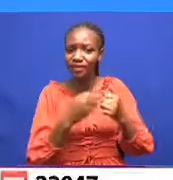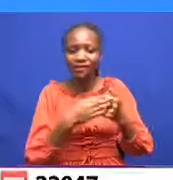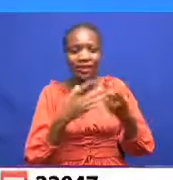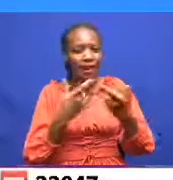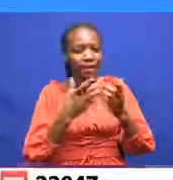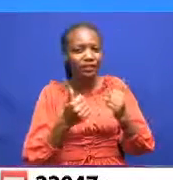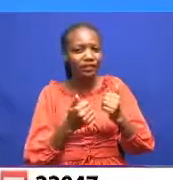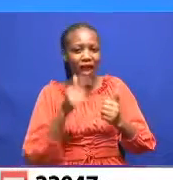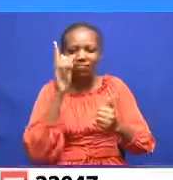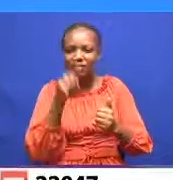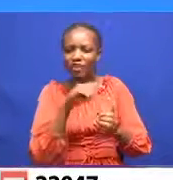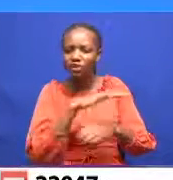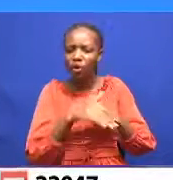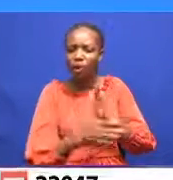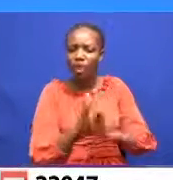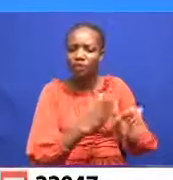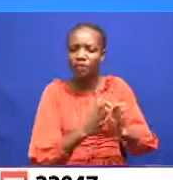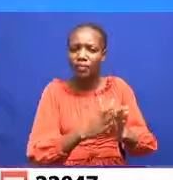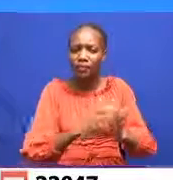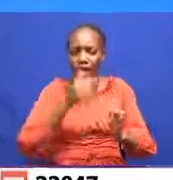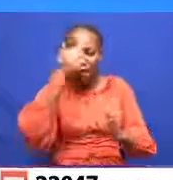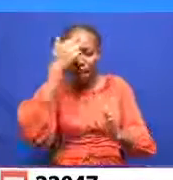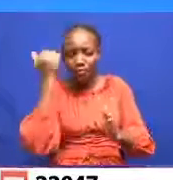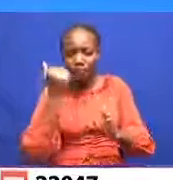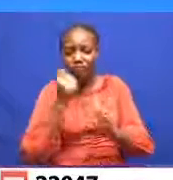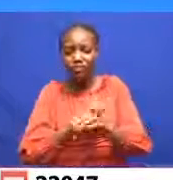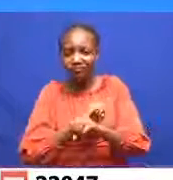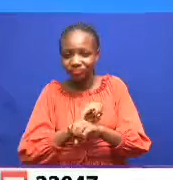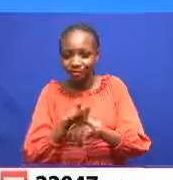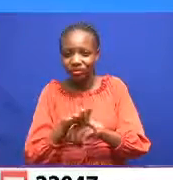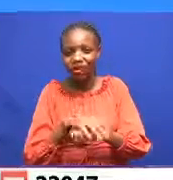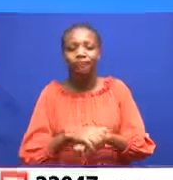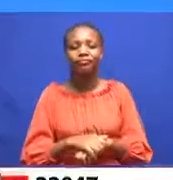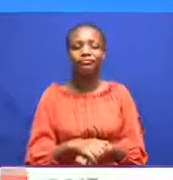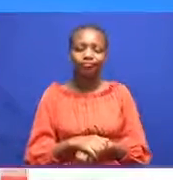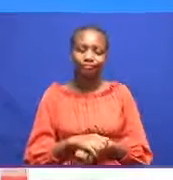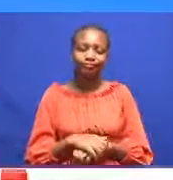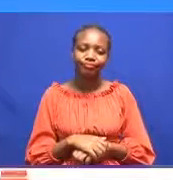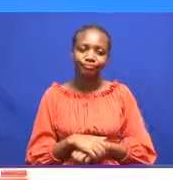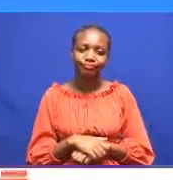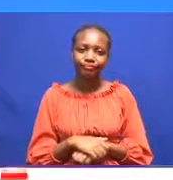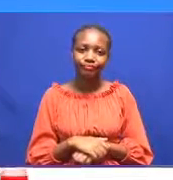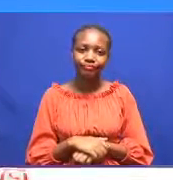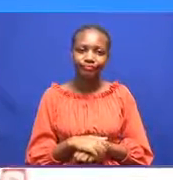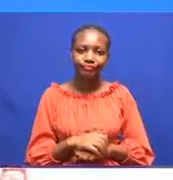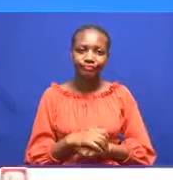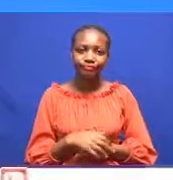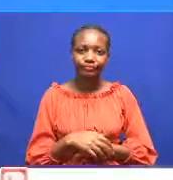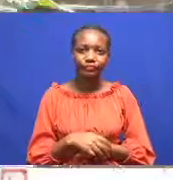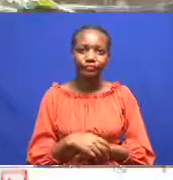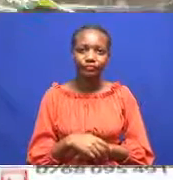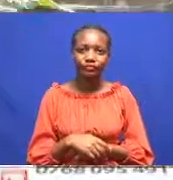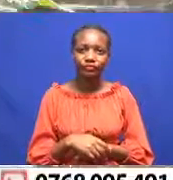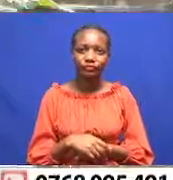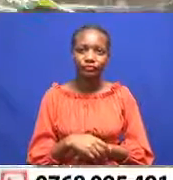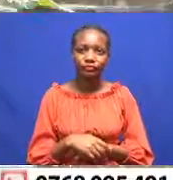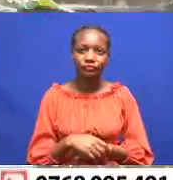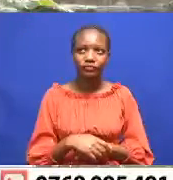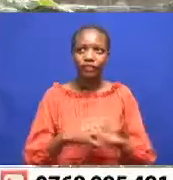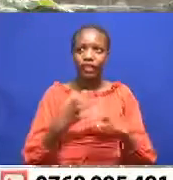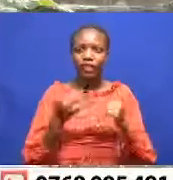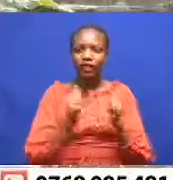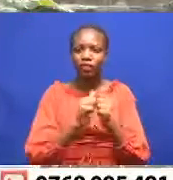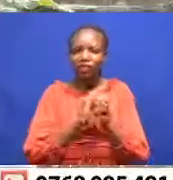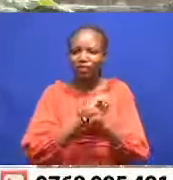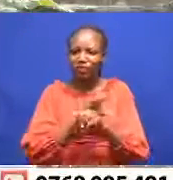put all the plans on hold since the dowry ceremony was bumped by COVID-19. Now, with